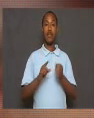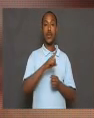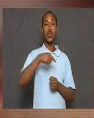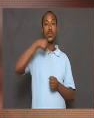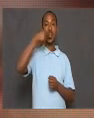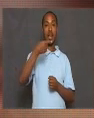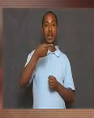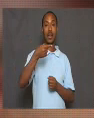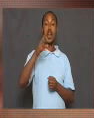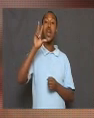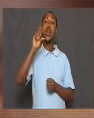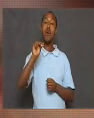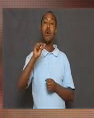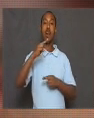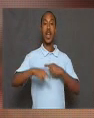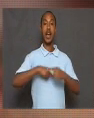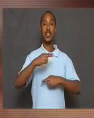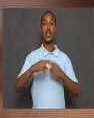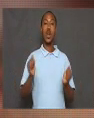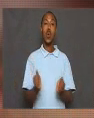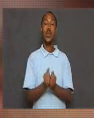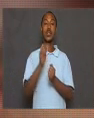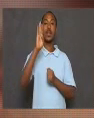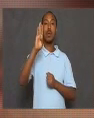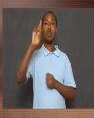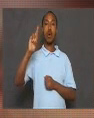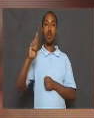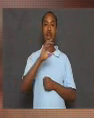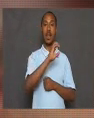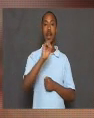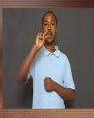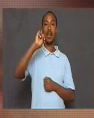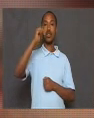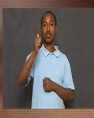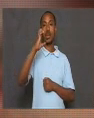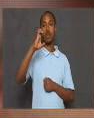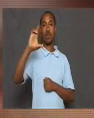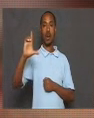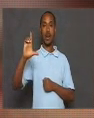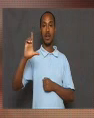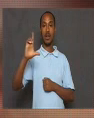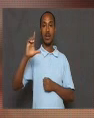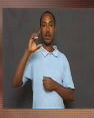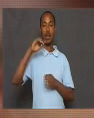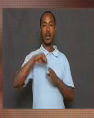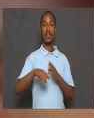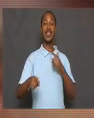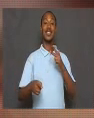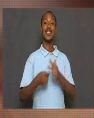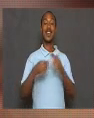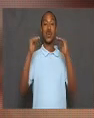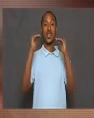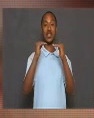If you said that there would be no reaction with bromine and sodium chloride in the